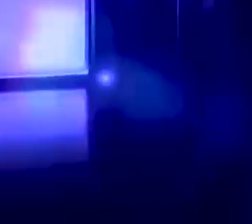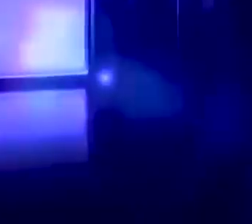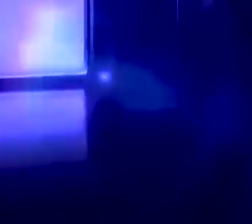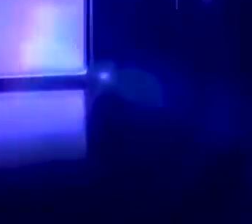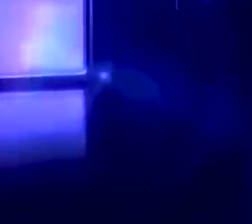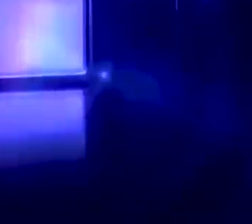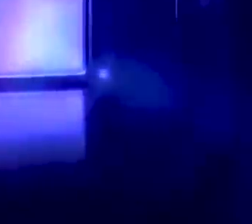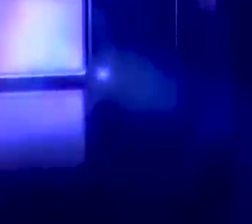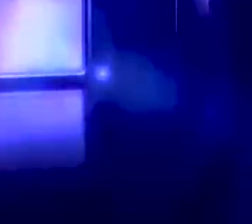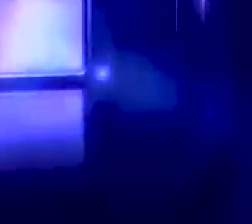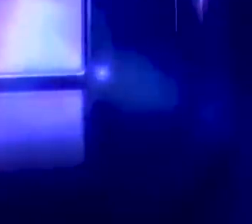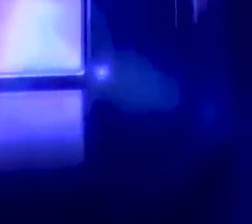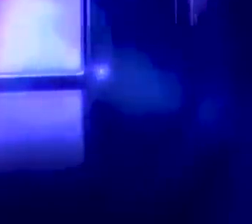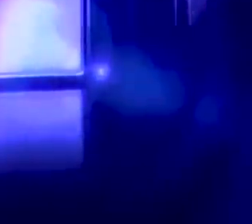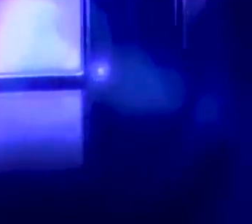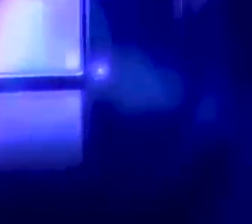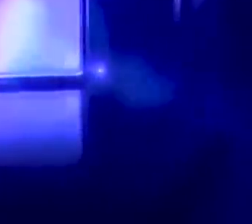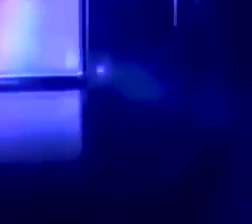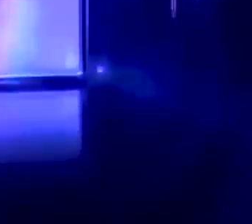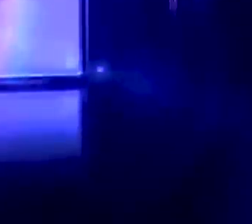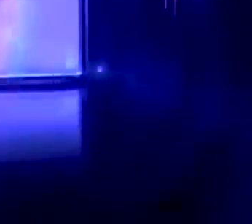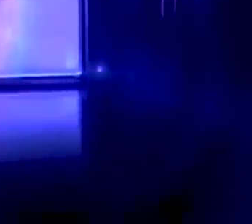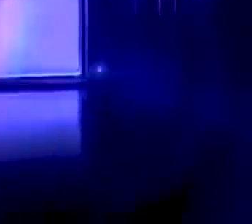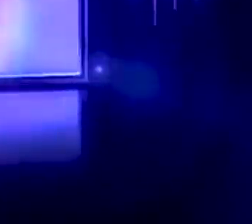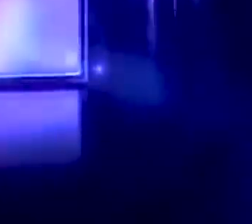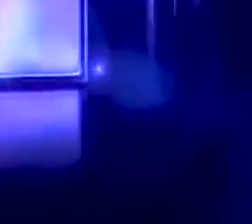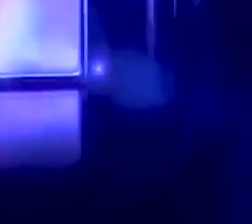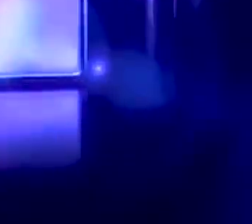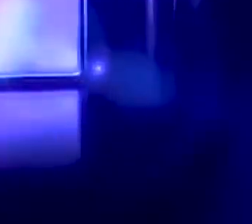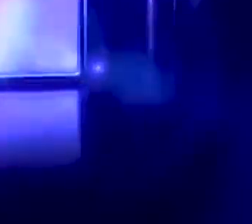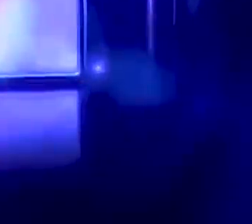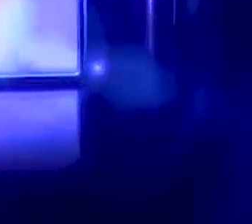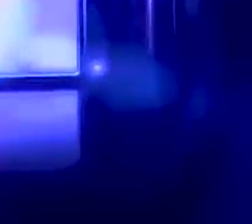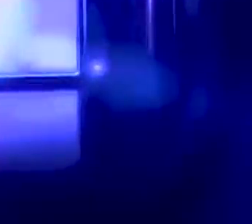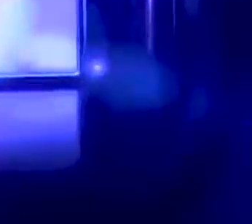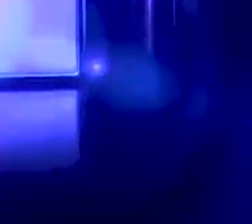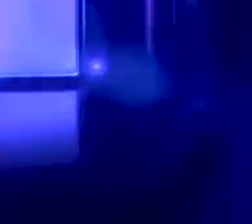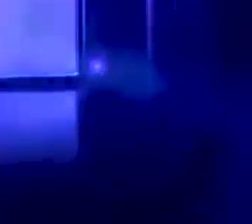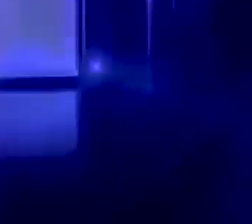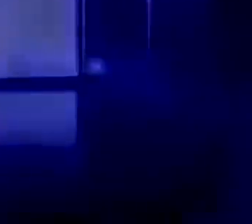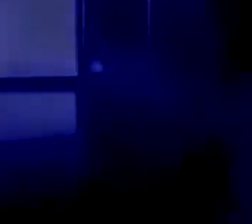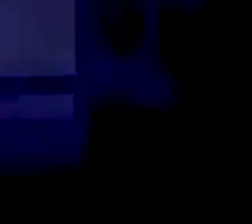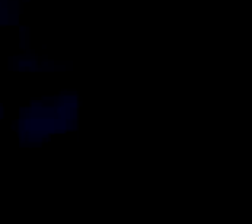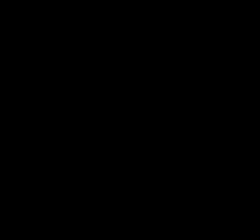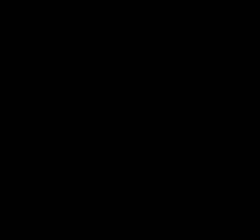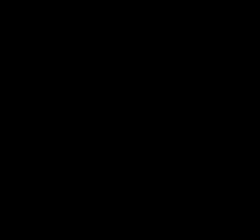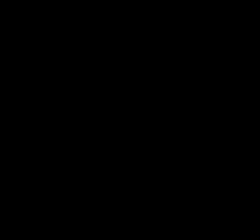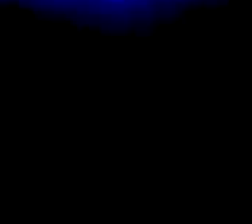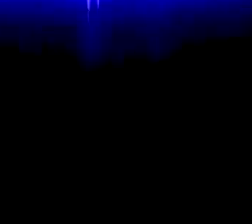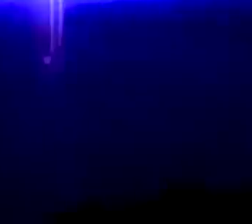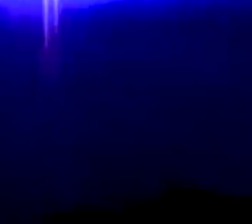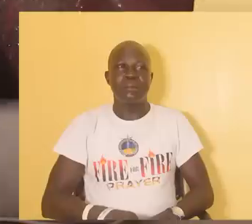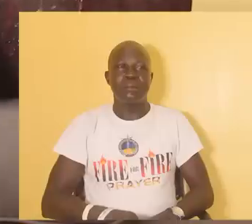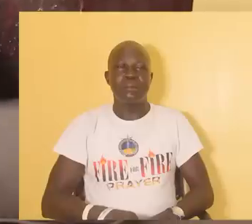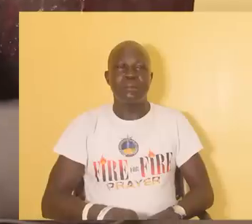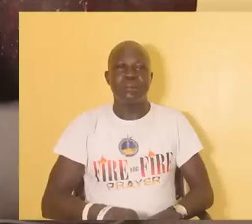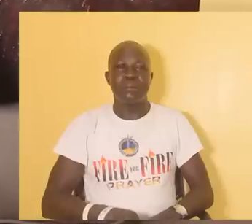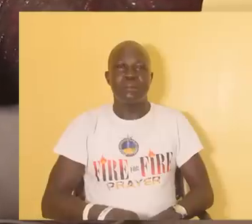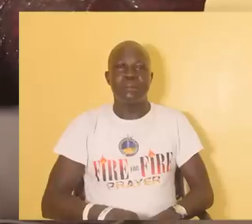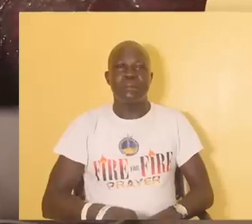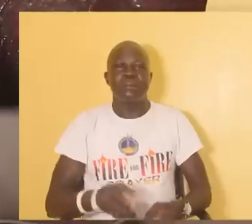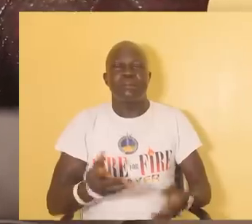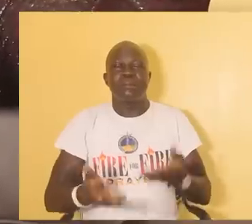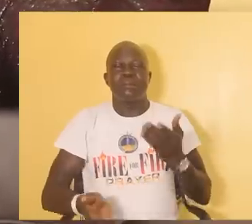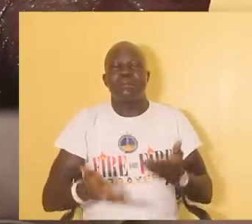fun gbogbo eda to wo mi to de ngbo mi lowo lowo loruko jesu olorun odubuku o ya ko buku fun o amen je